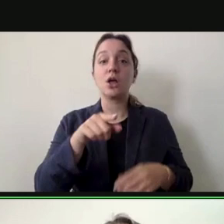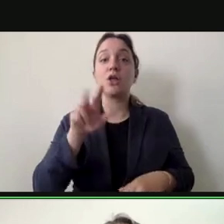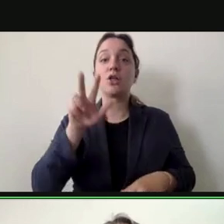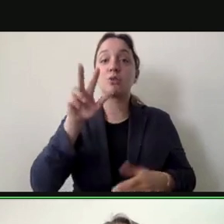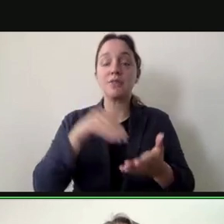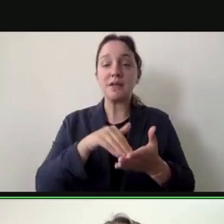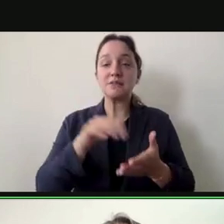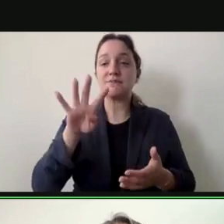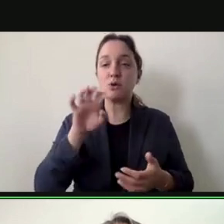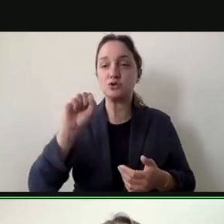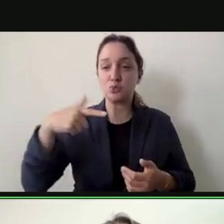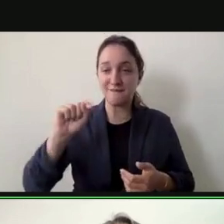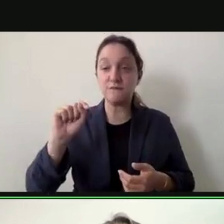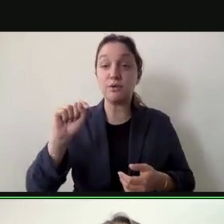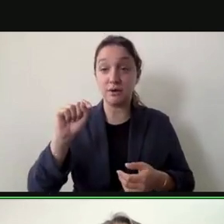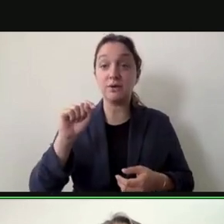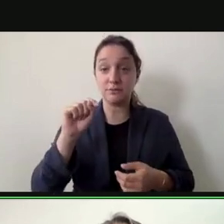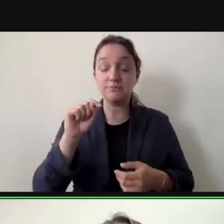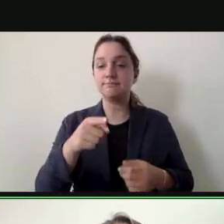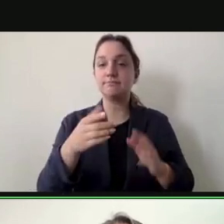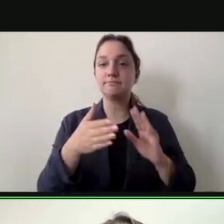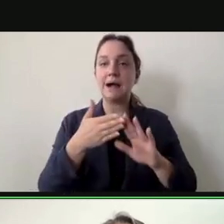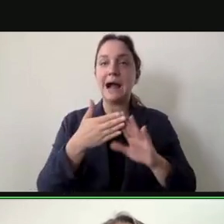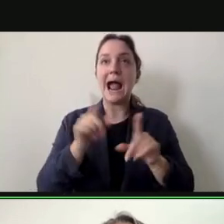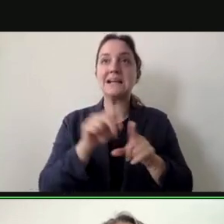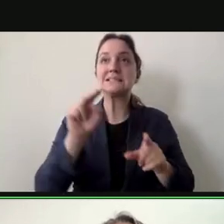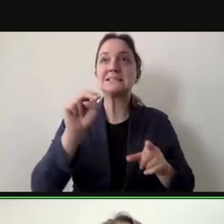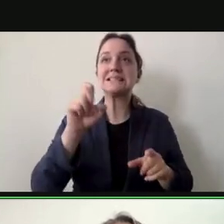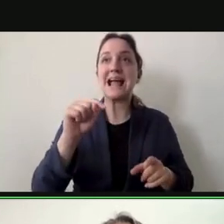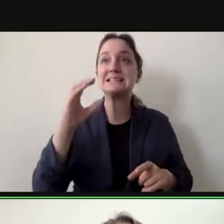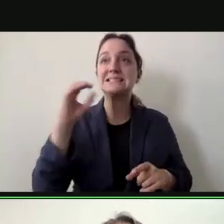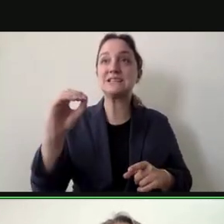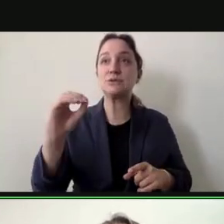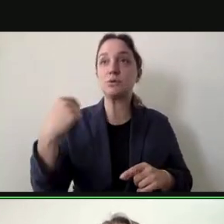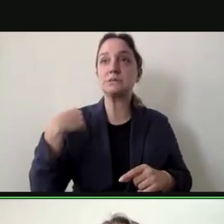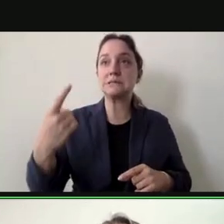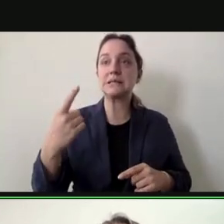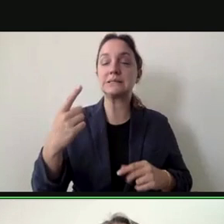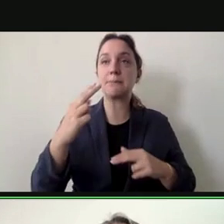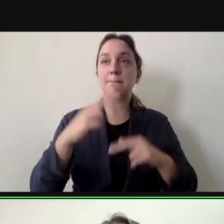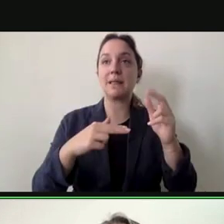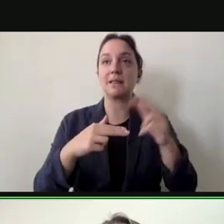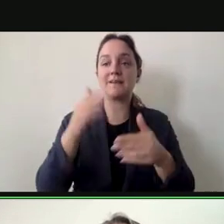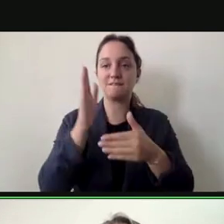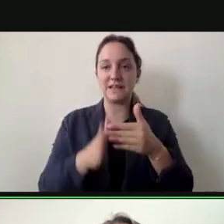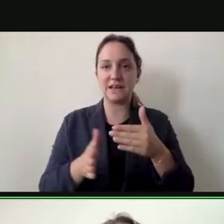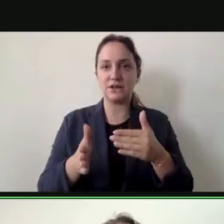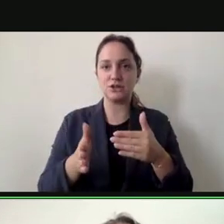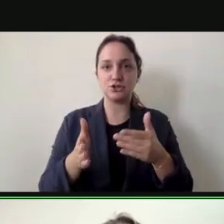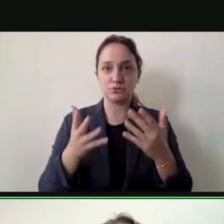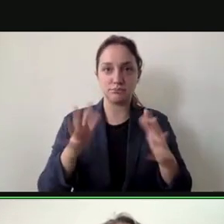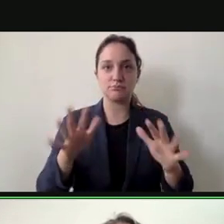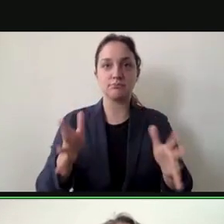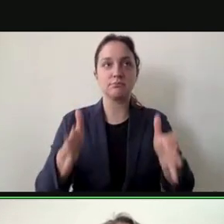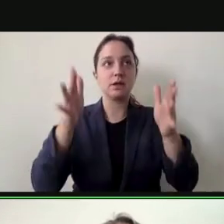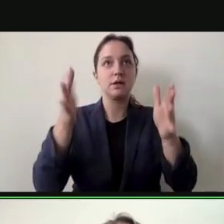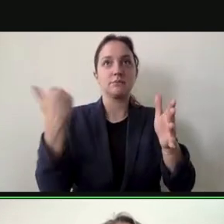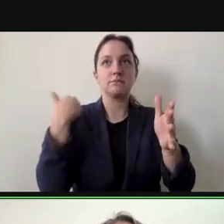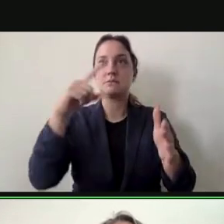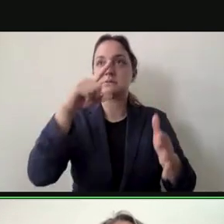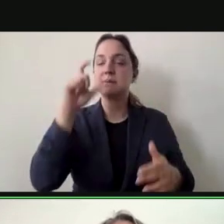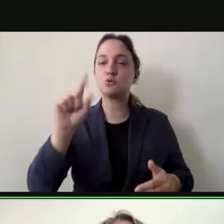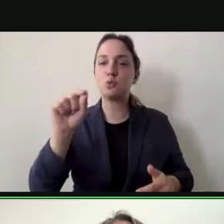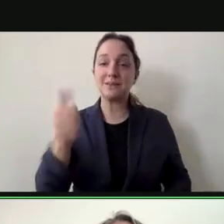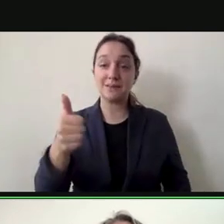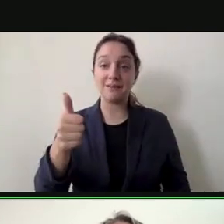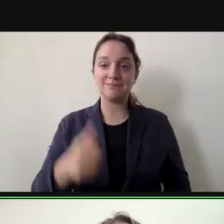building that has operated as a net zero energy facility since the construction was completed in the summer of 2010. The